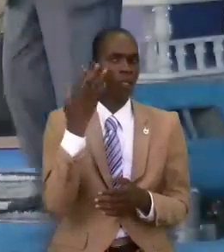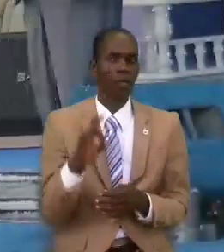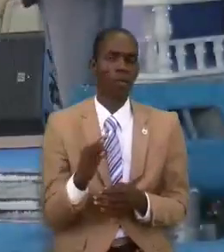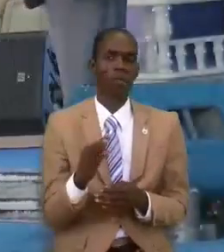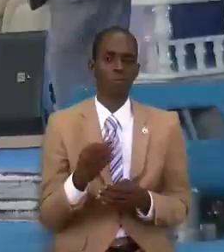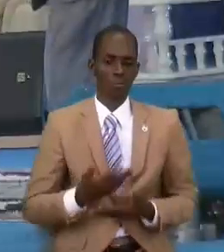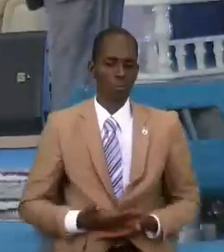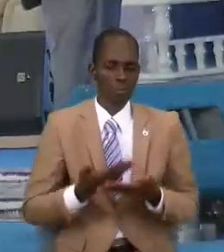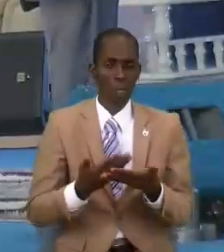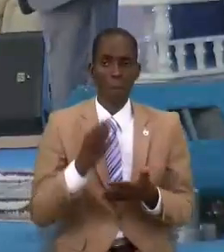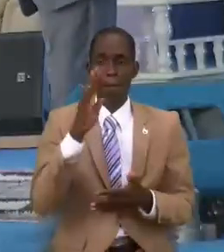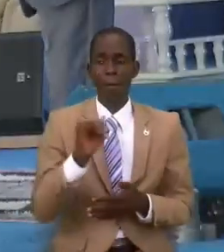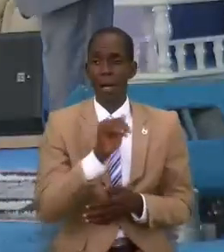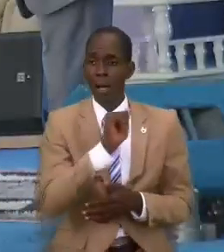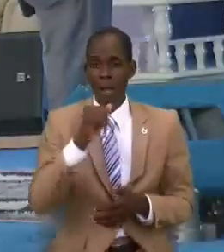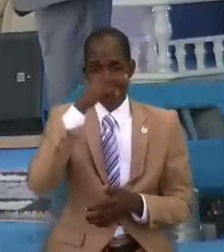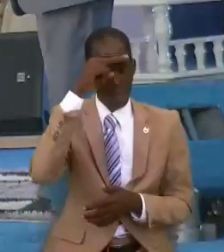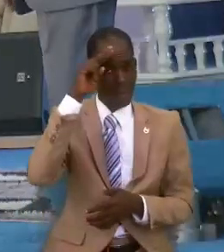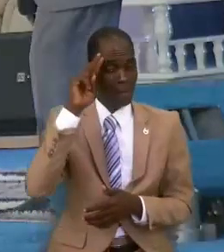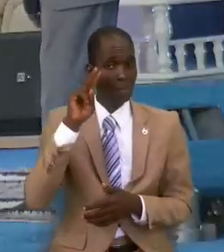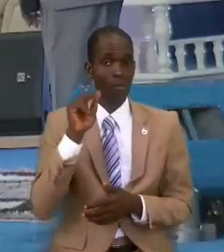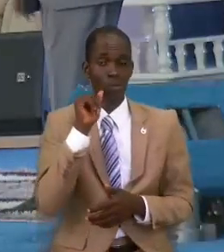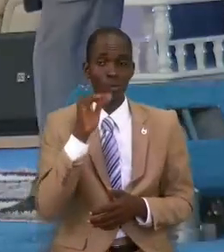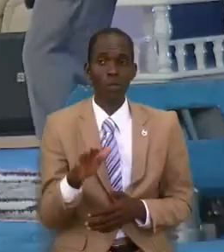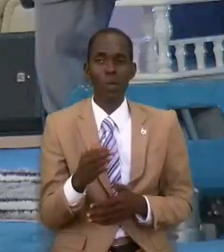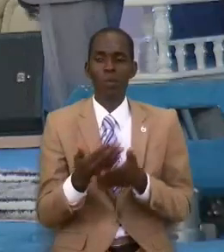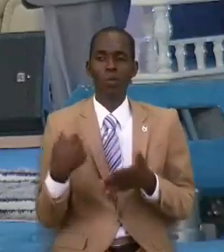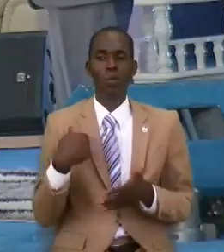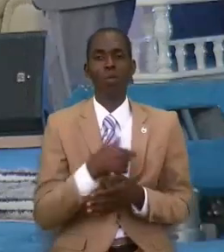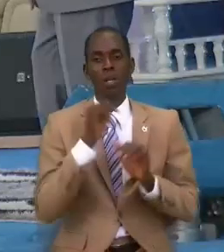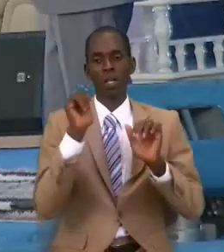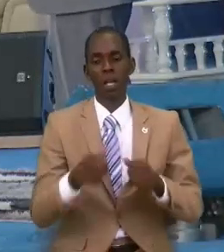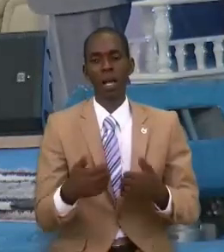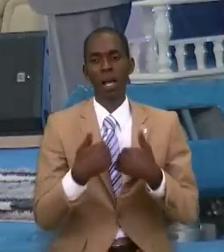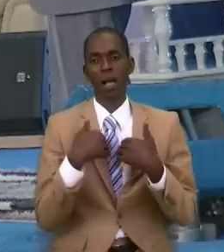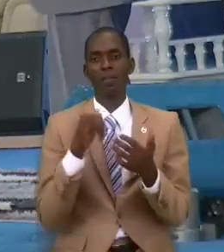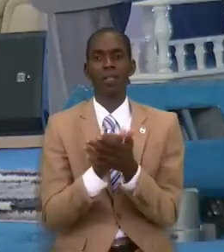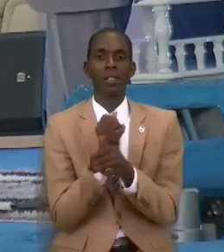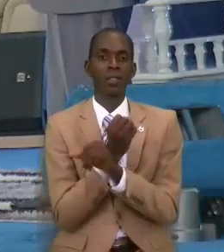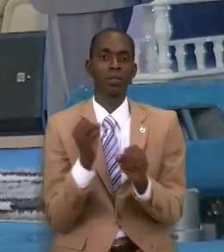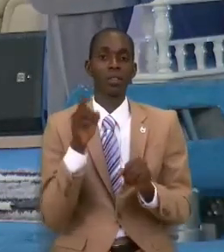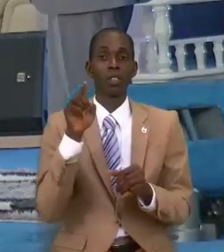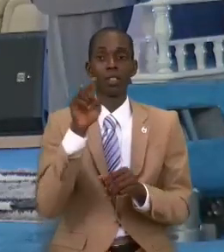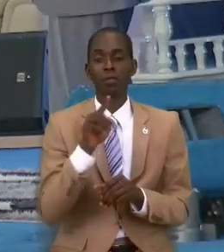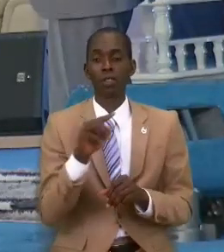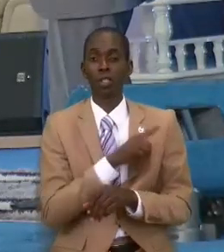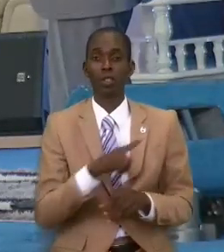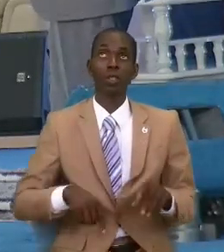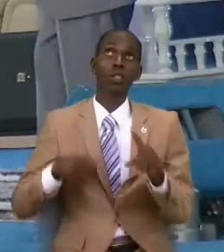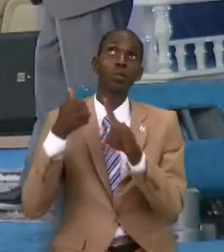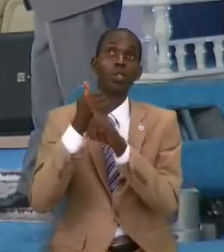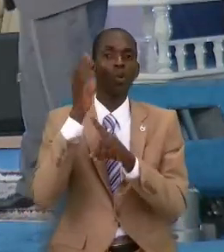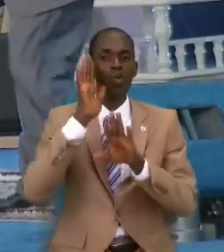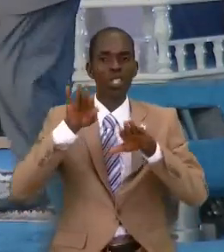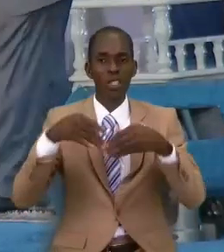have that salvation. It says, therefore the Lord himself shall give you a sign. Behold, a virgin